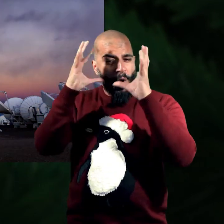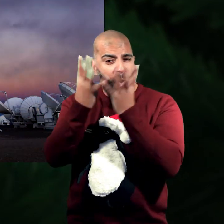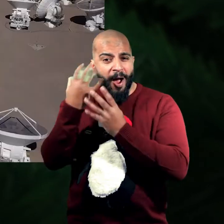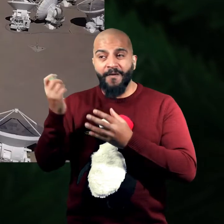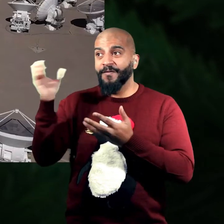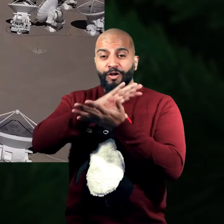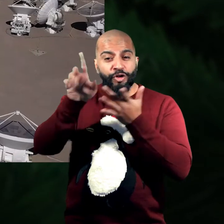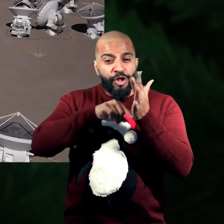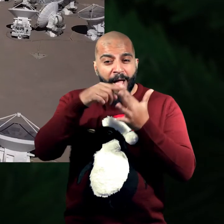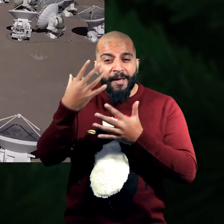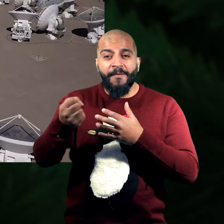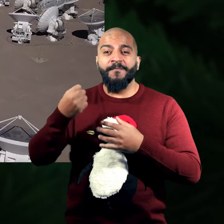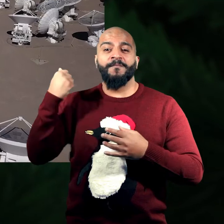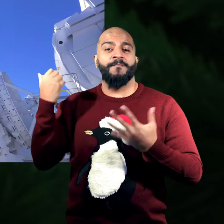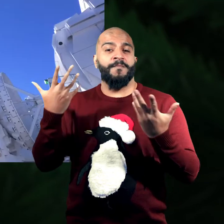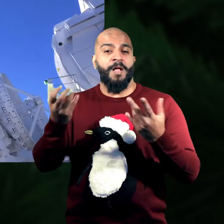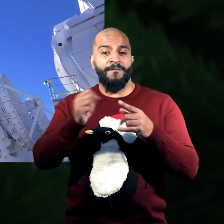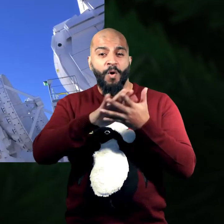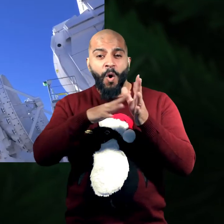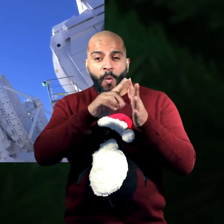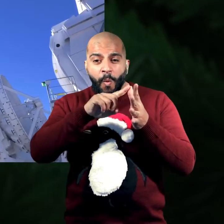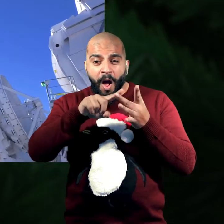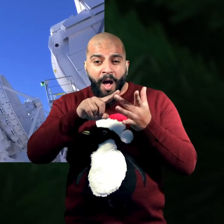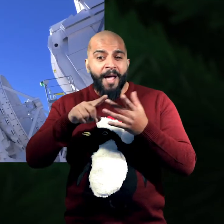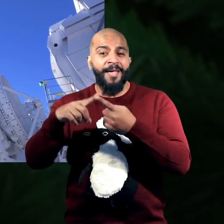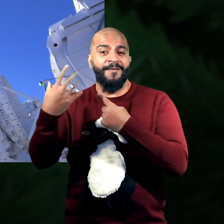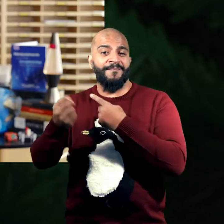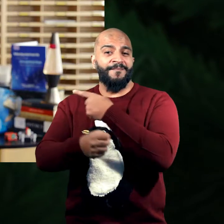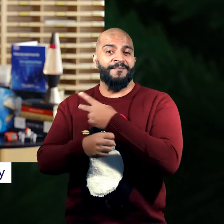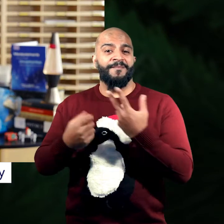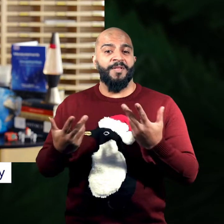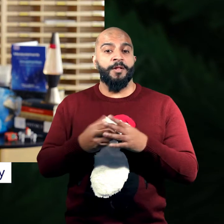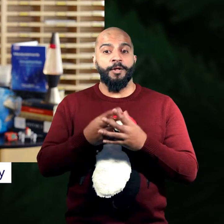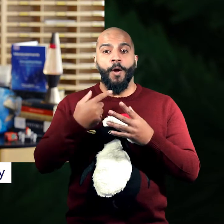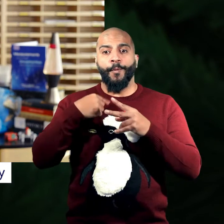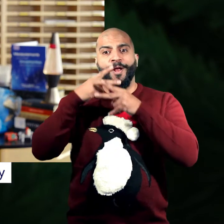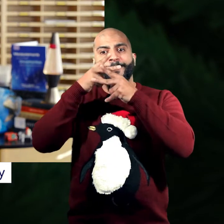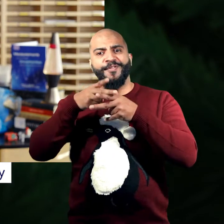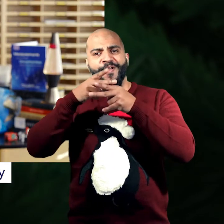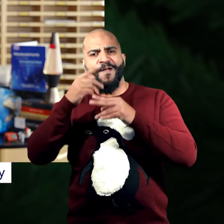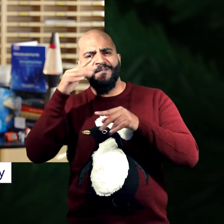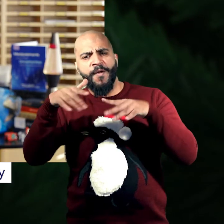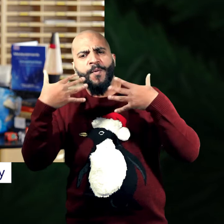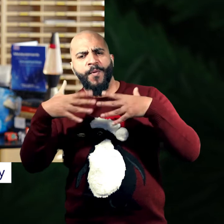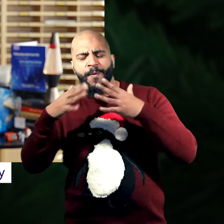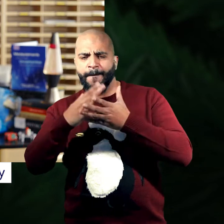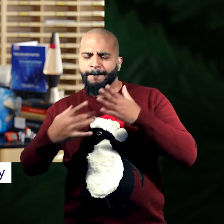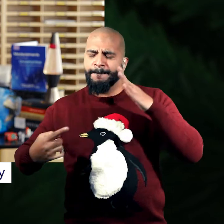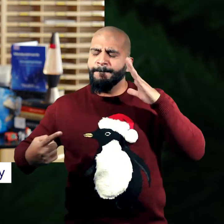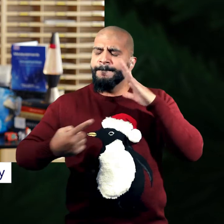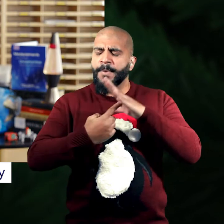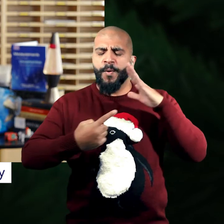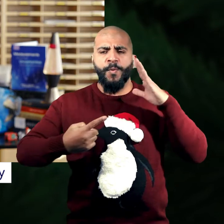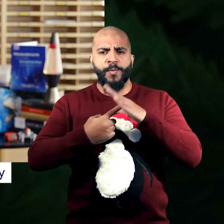around the world, in Chile, La Palma, Hawaii, and other exciting places. But observational and theoretical astronomy are